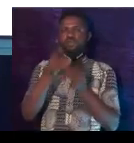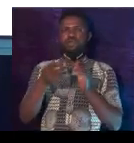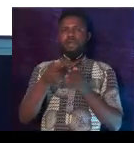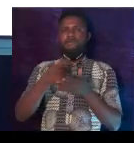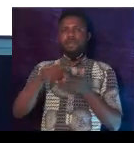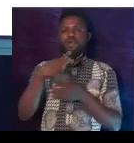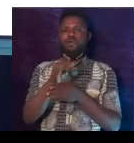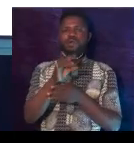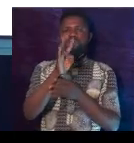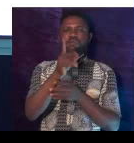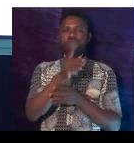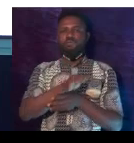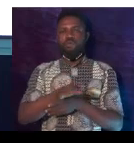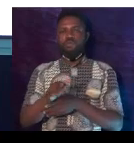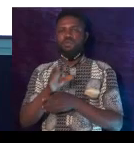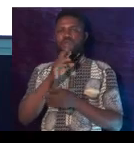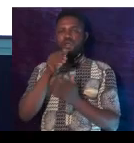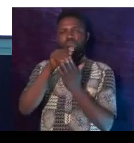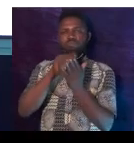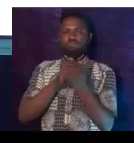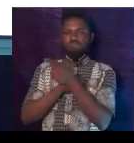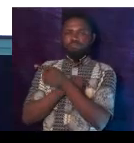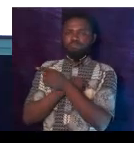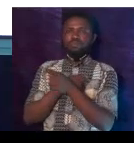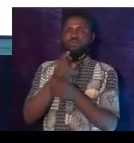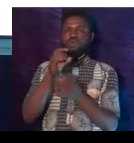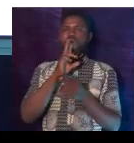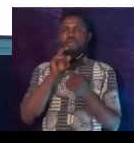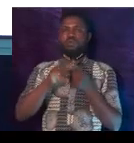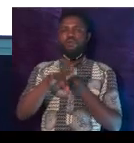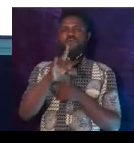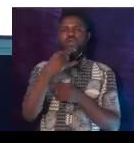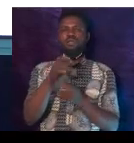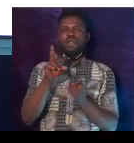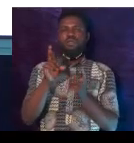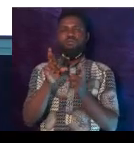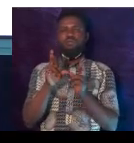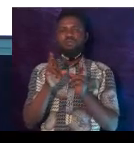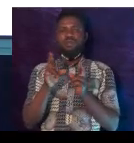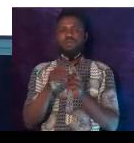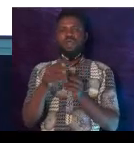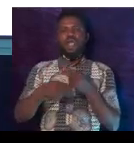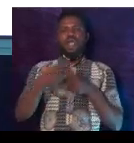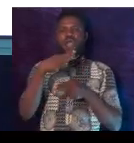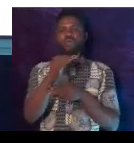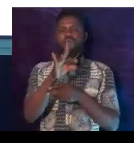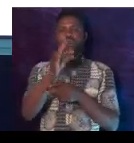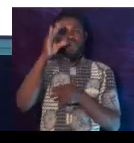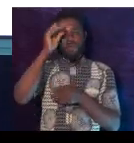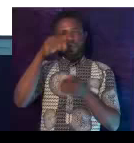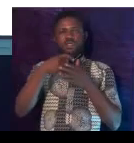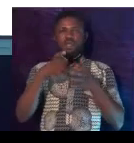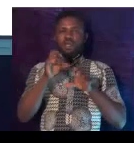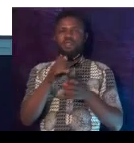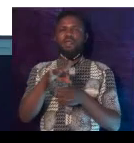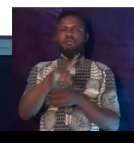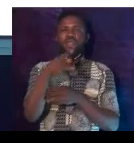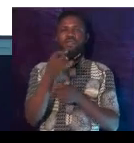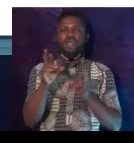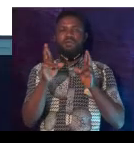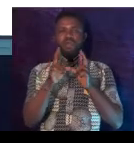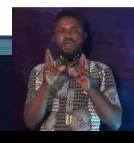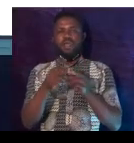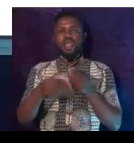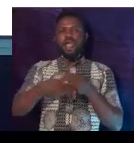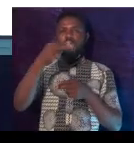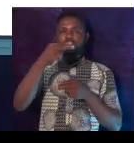The total mark of 7 pupils are as follows, and you have that. You have to find the range. The heights of 8 boys in a class are as follows. Find the